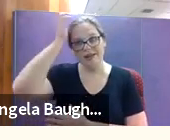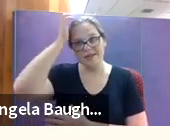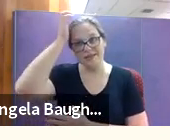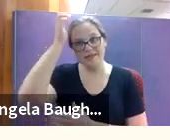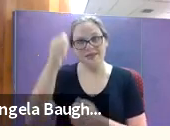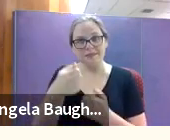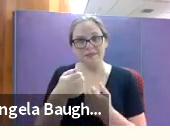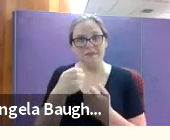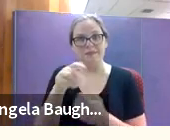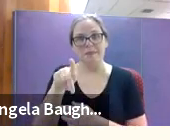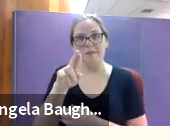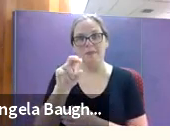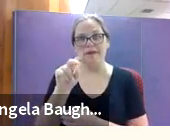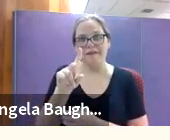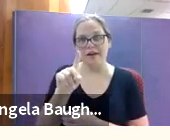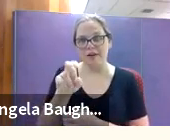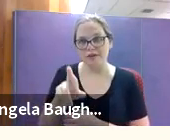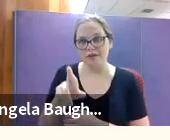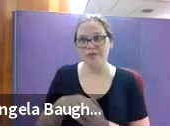Yes, one of the